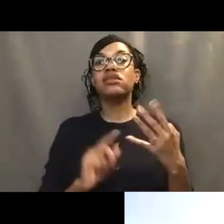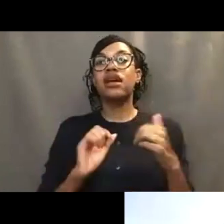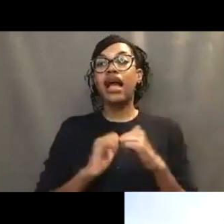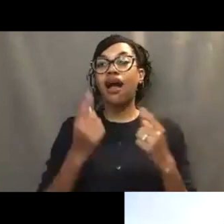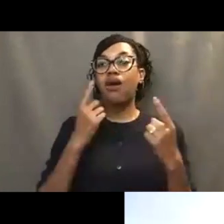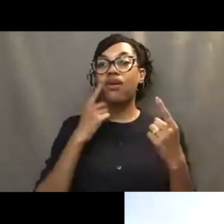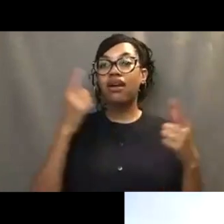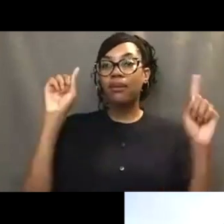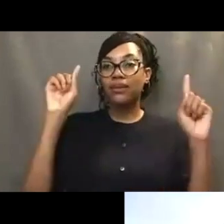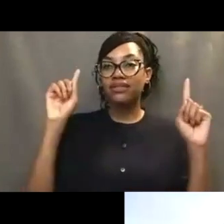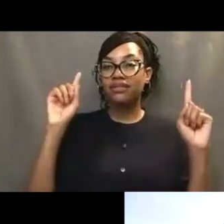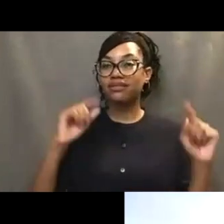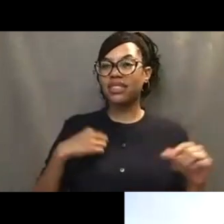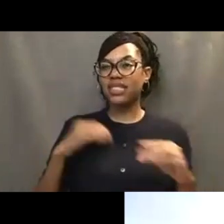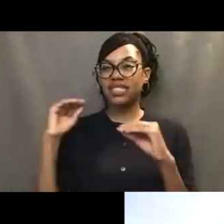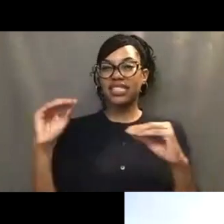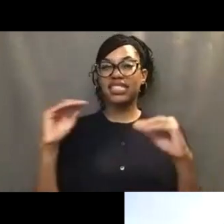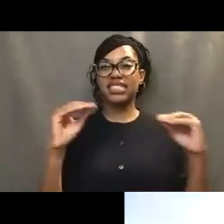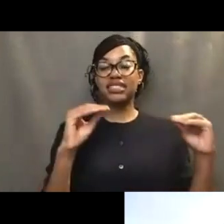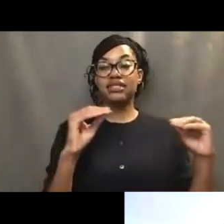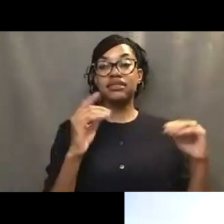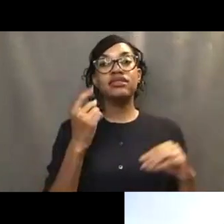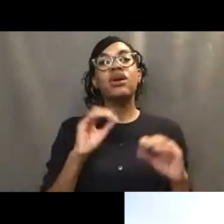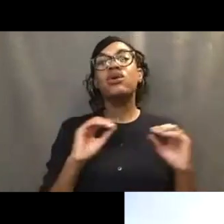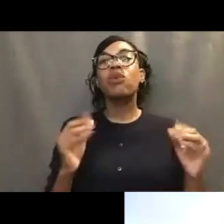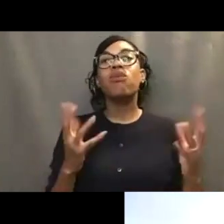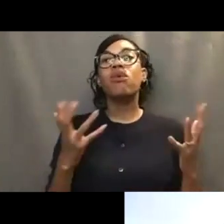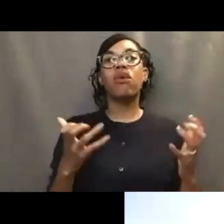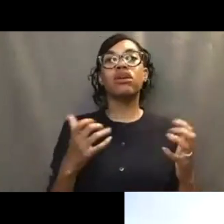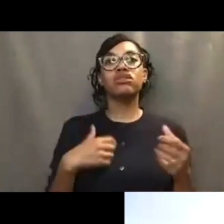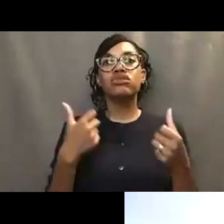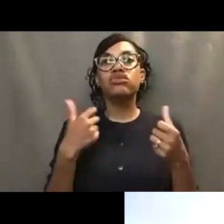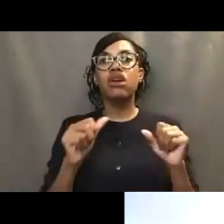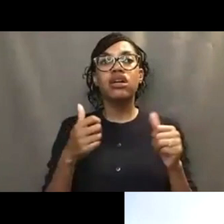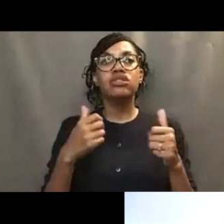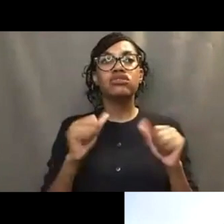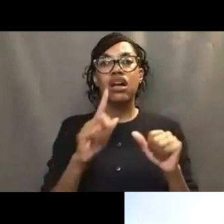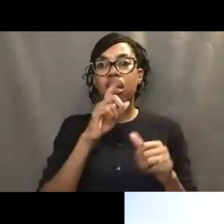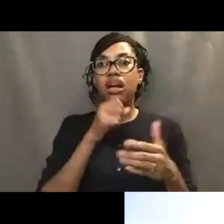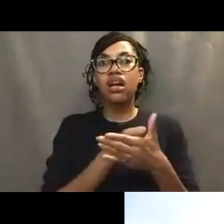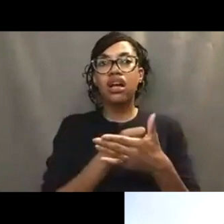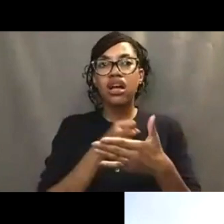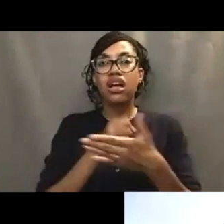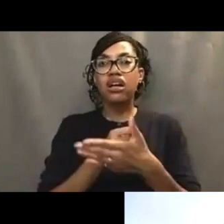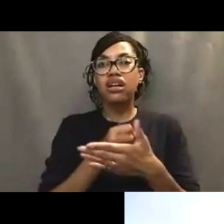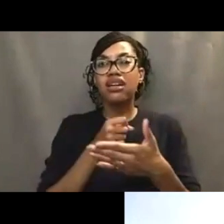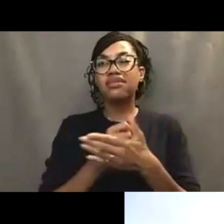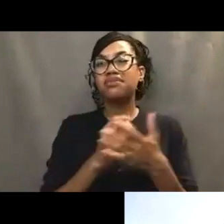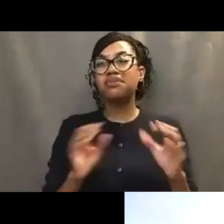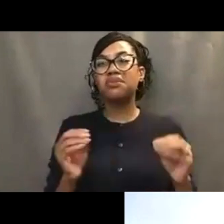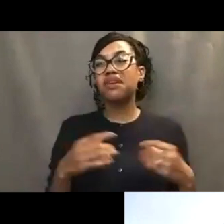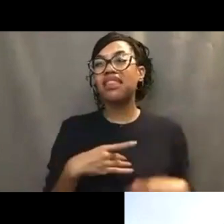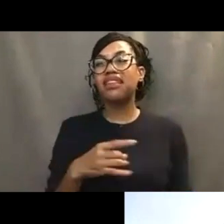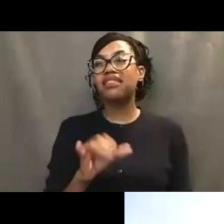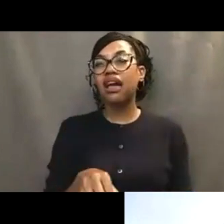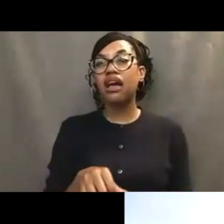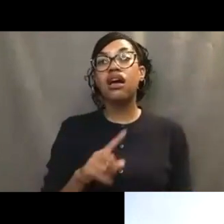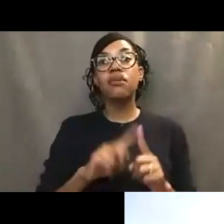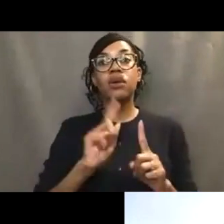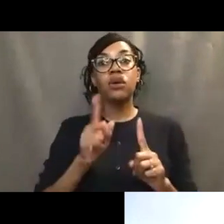on a brick wall. But once you start getting those wins, people are there and they're moving.